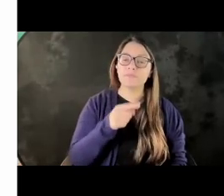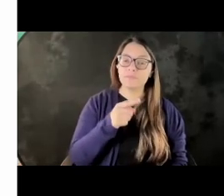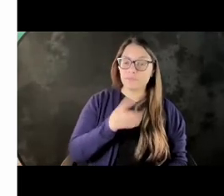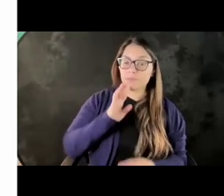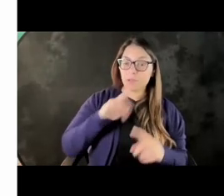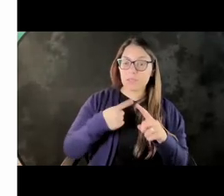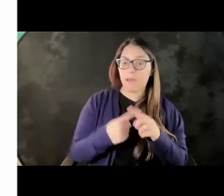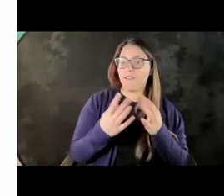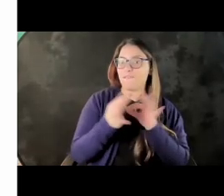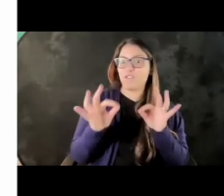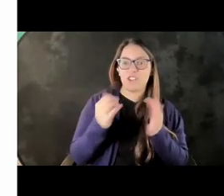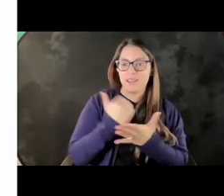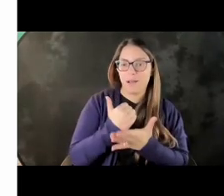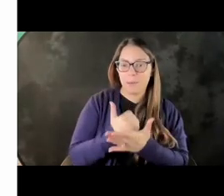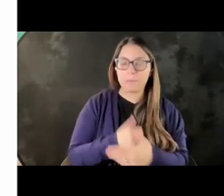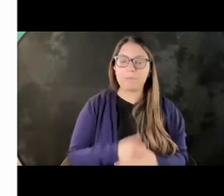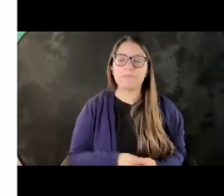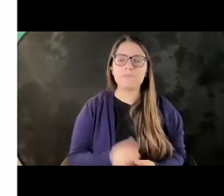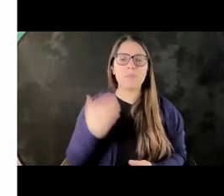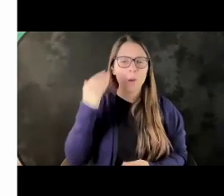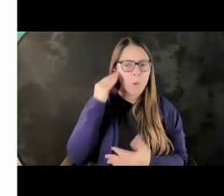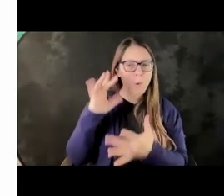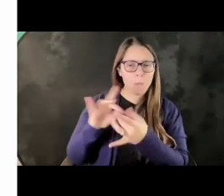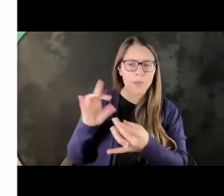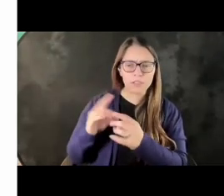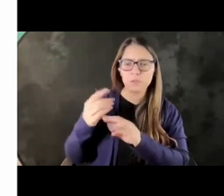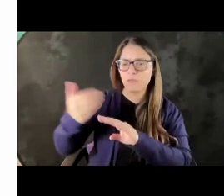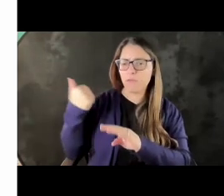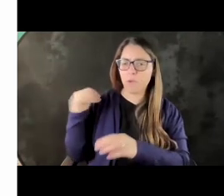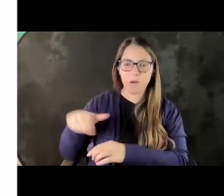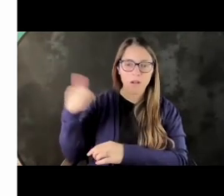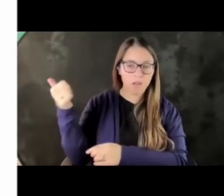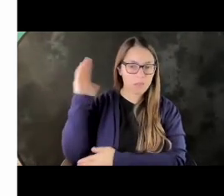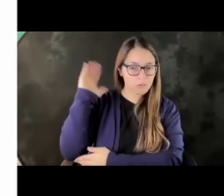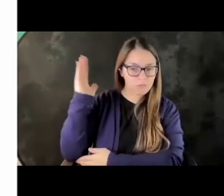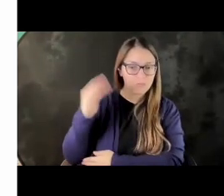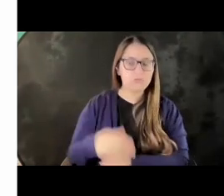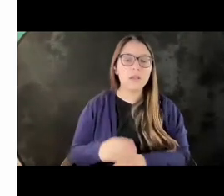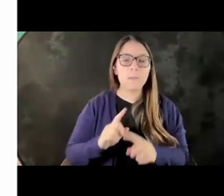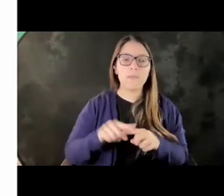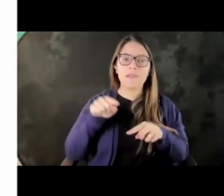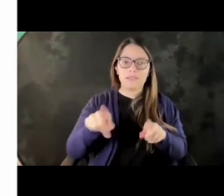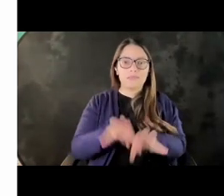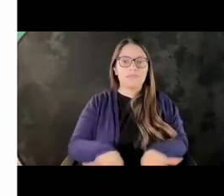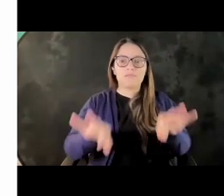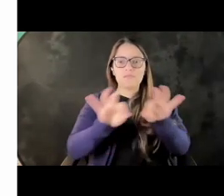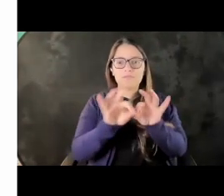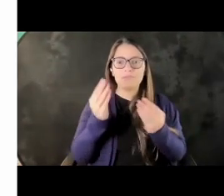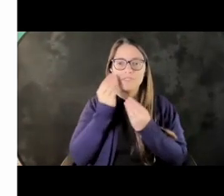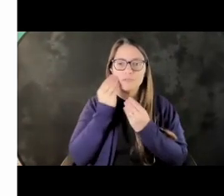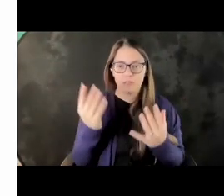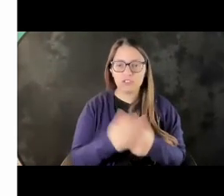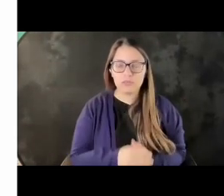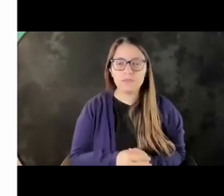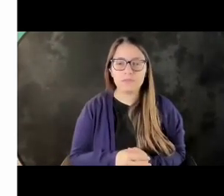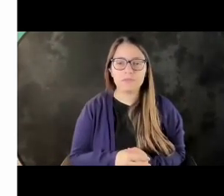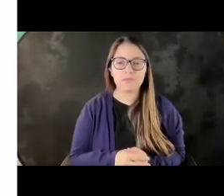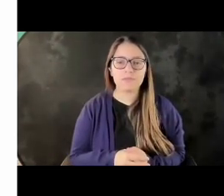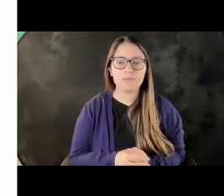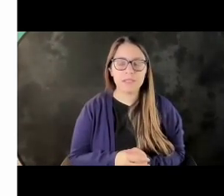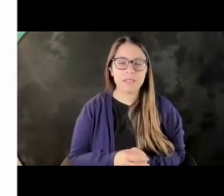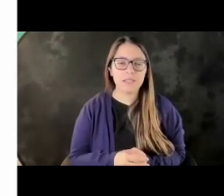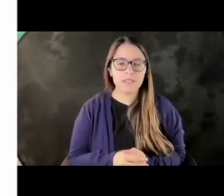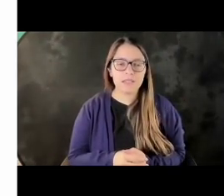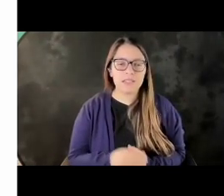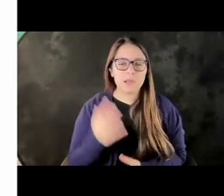return. I know we've talked about this in past webinars, but it's such important information. And why would someone pay